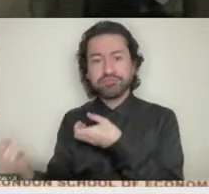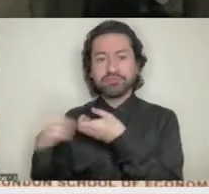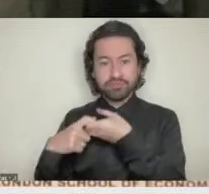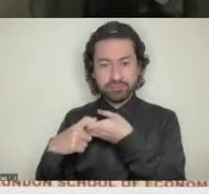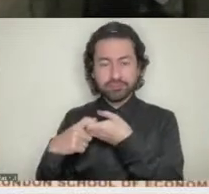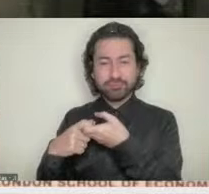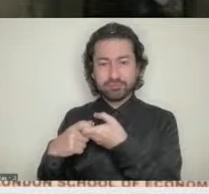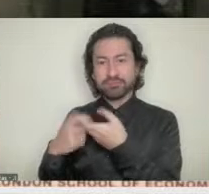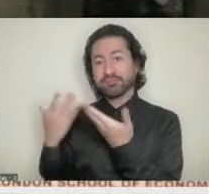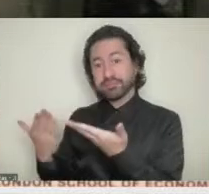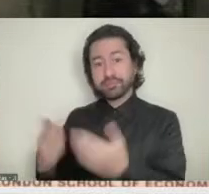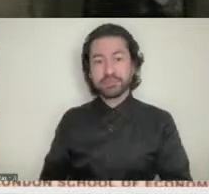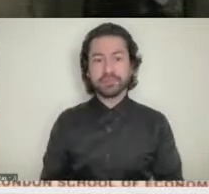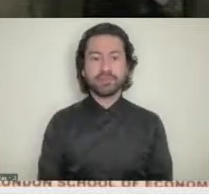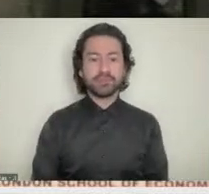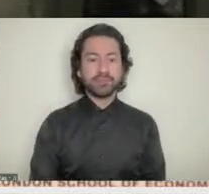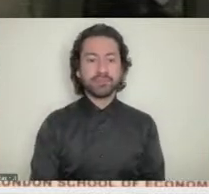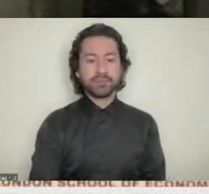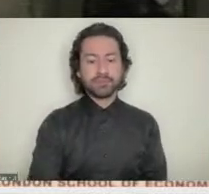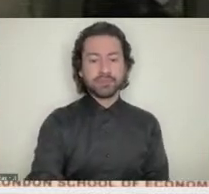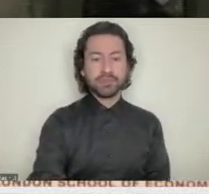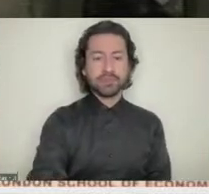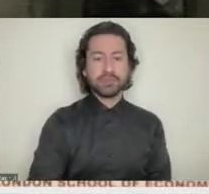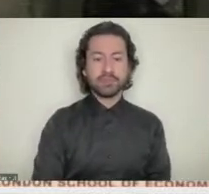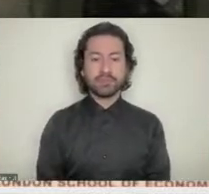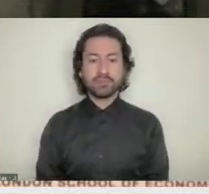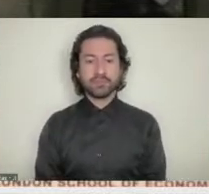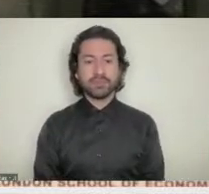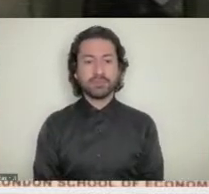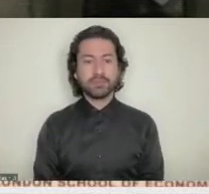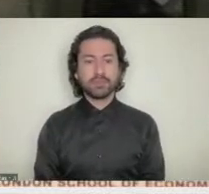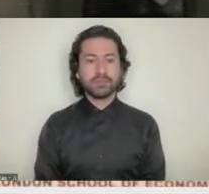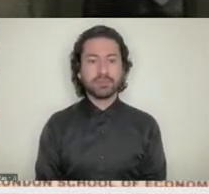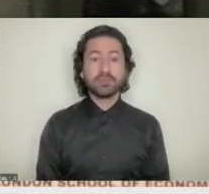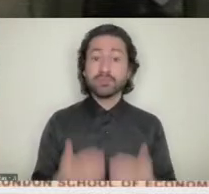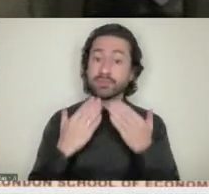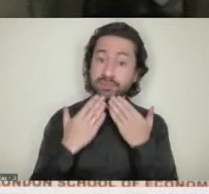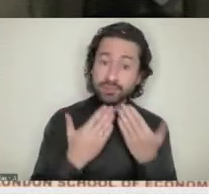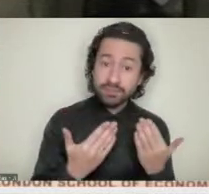very much for being here with us. The floor is yours. Thank you very much.